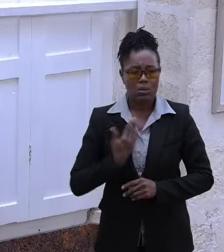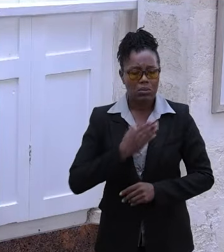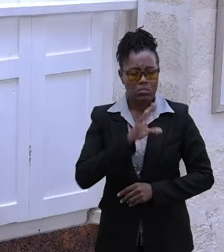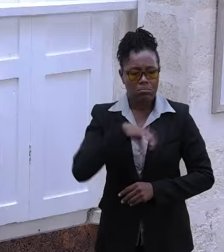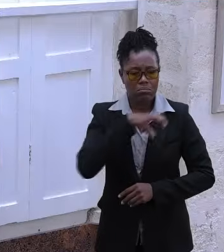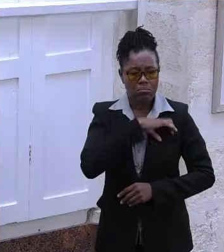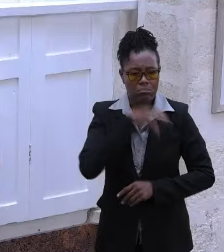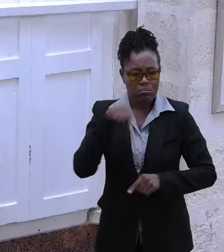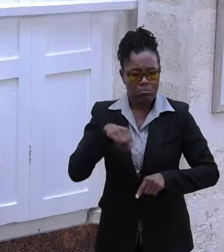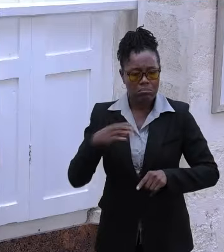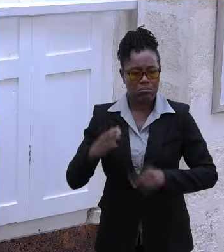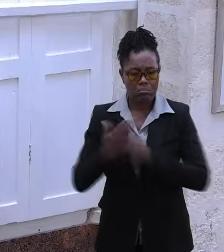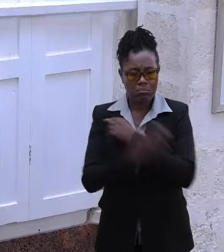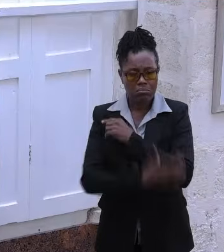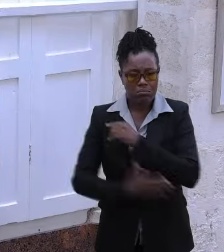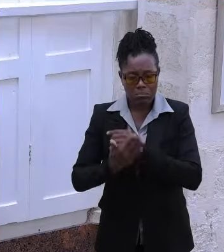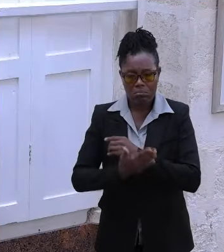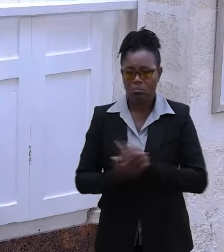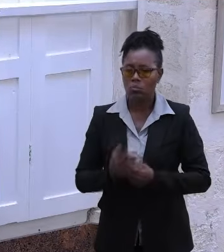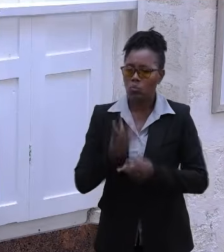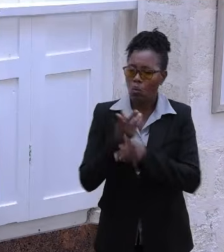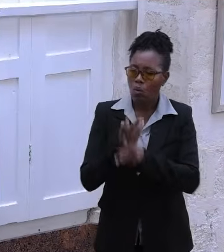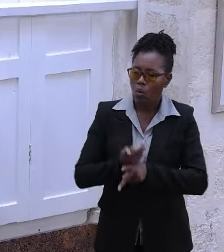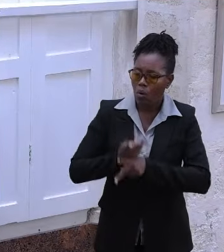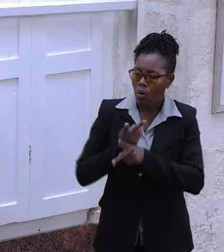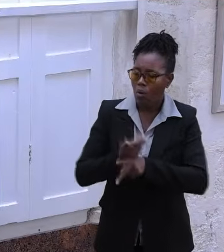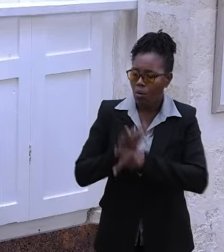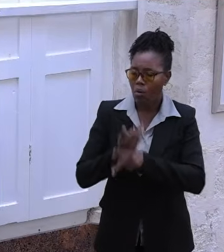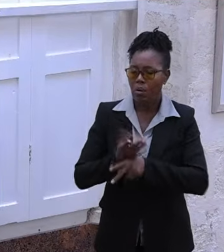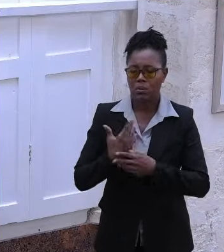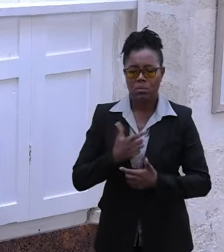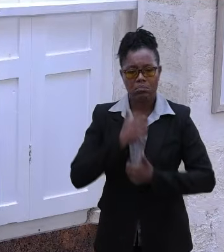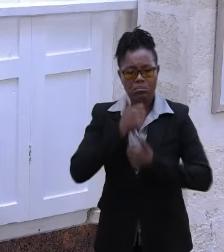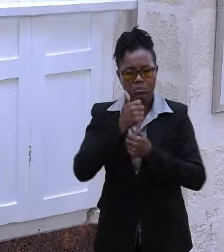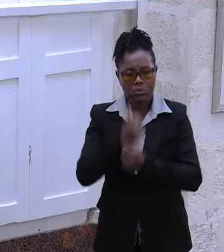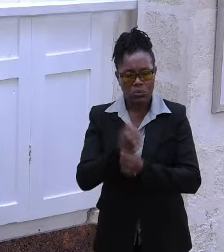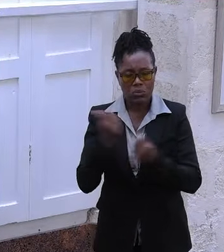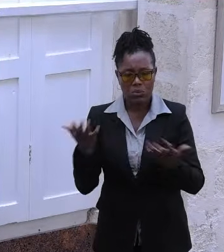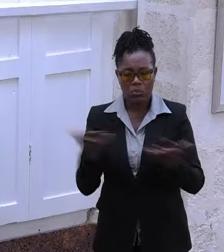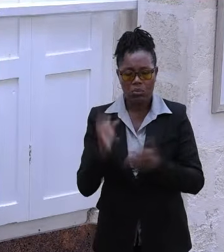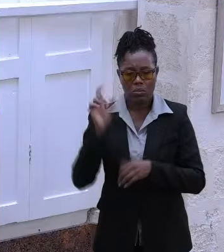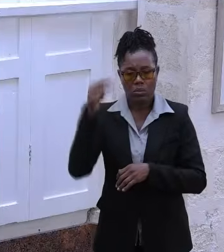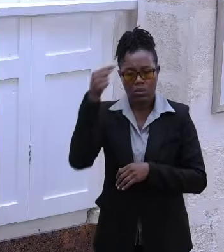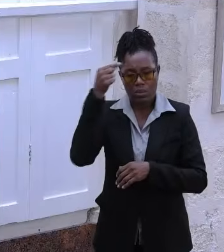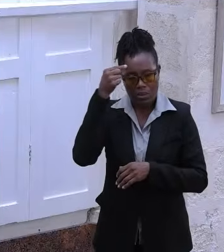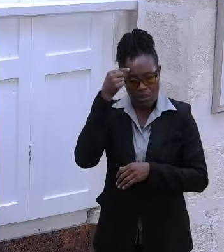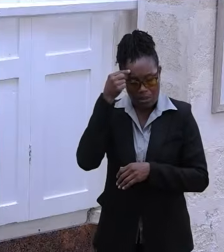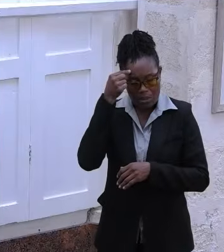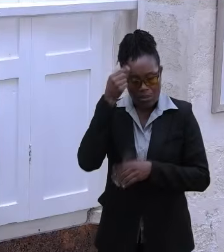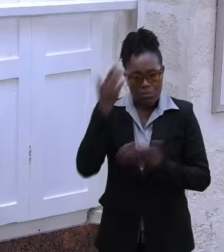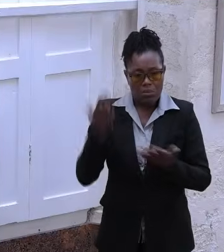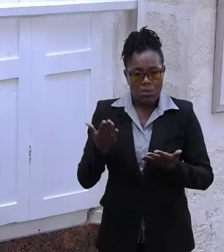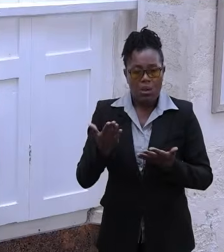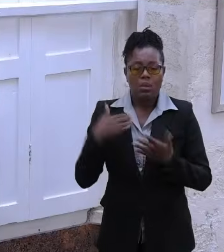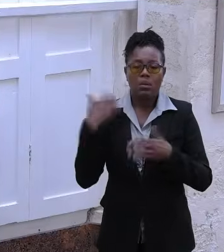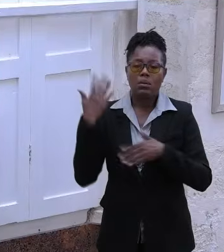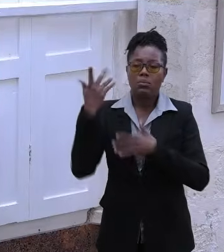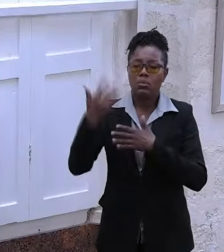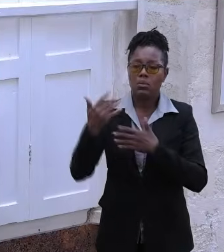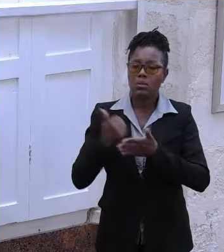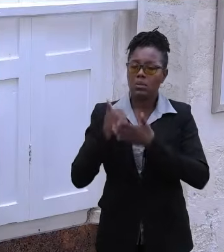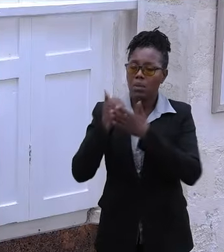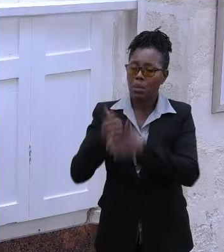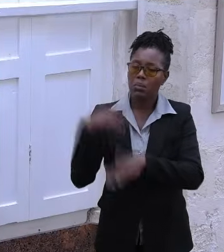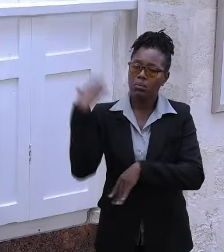country, and they're indeed interested in what the government has in store to take us down the road